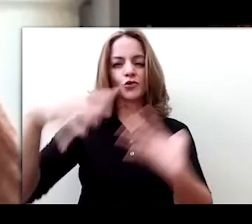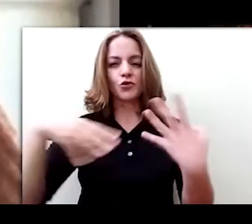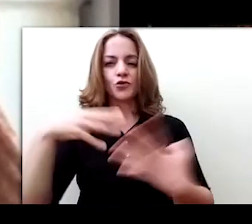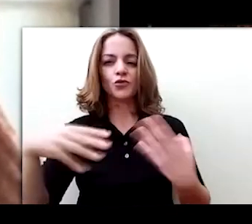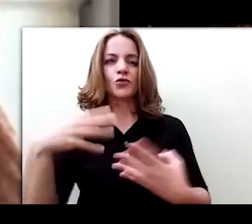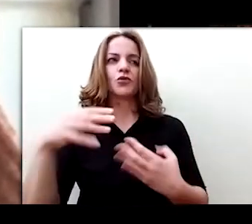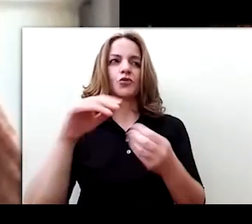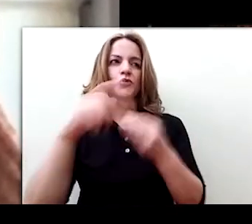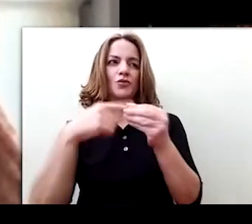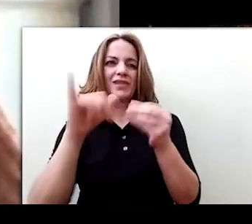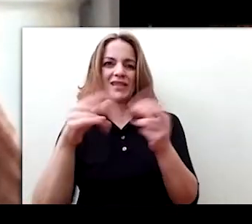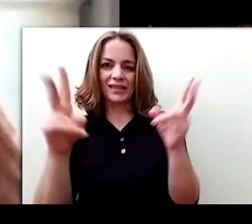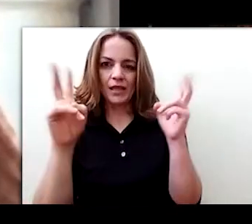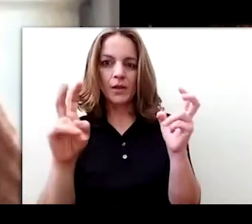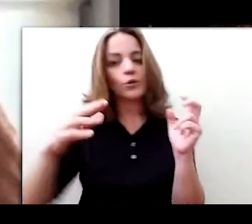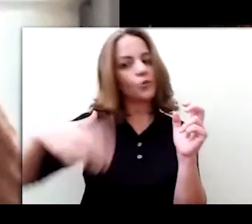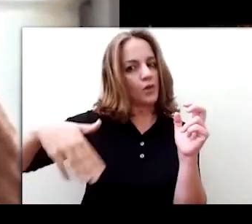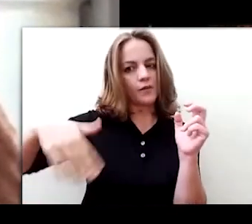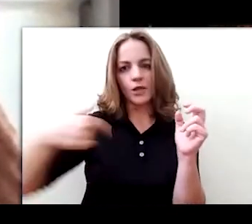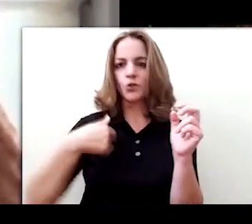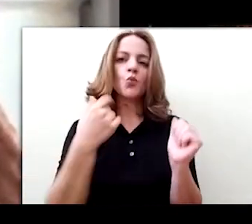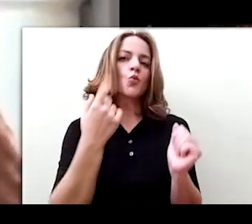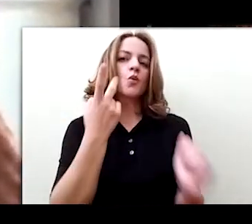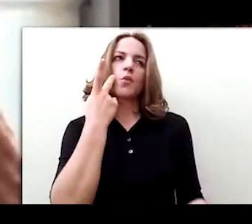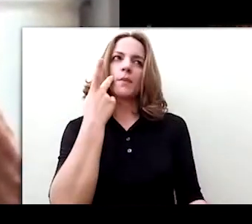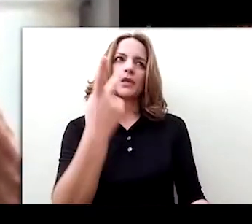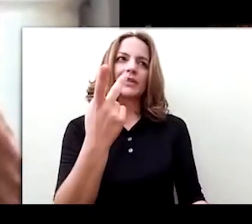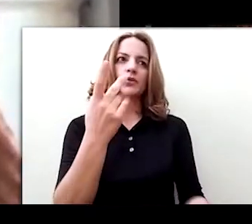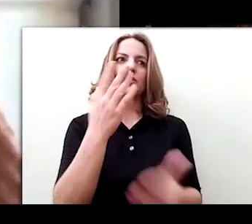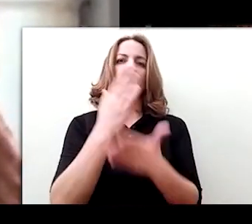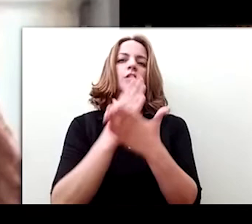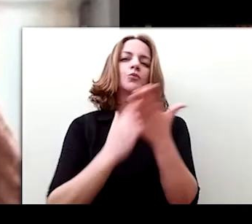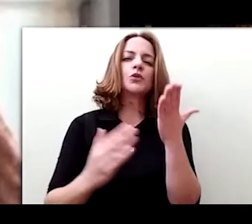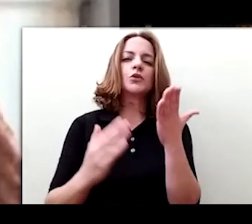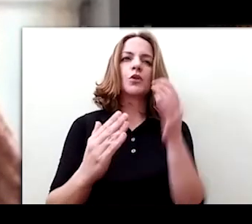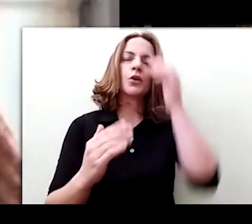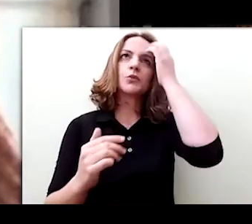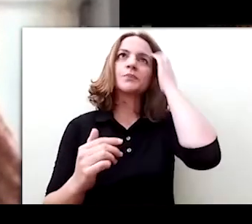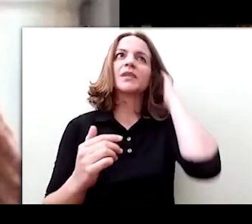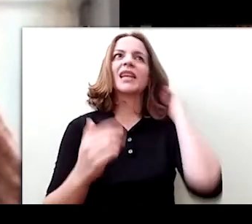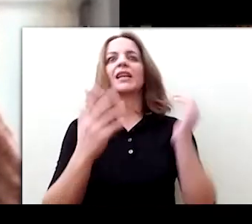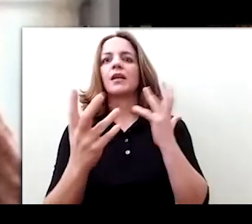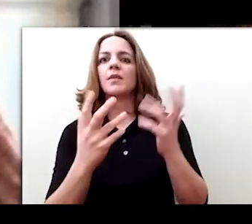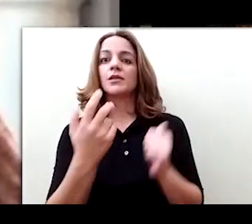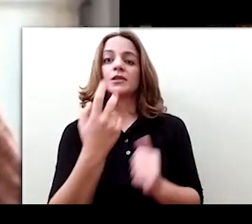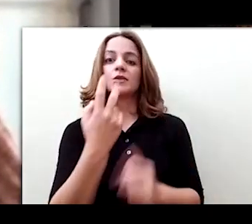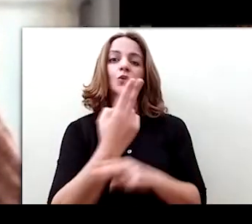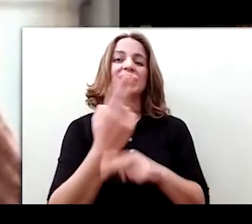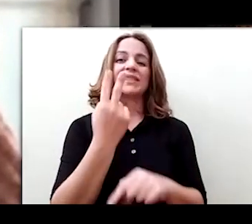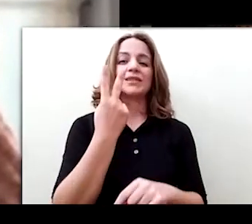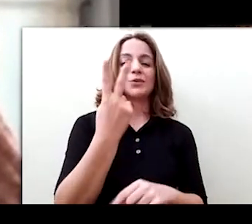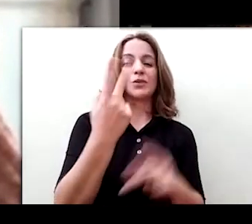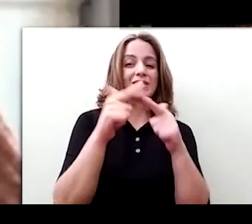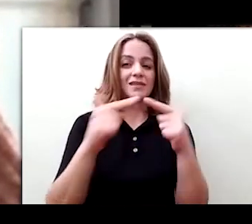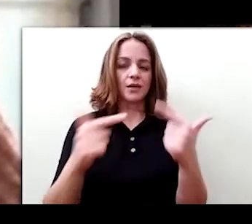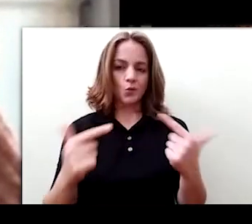still haven't seen one that is so completely bilingual as Realidades on a US television network.